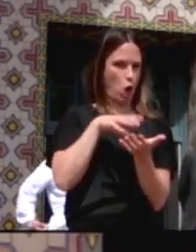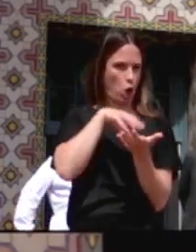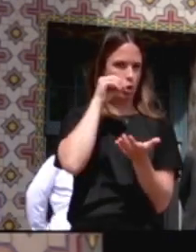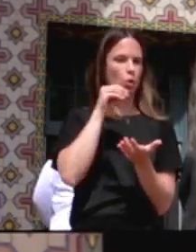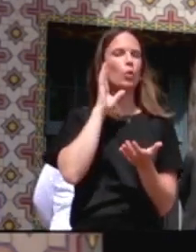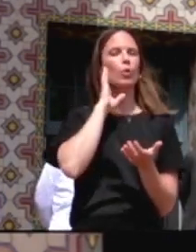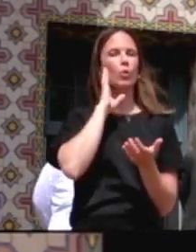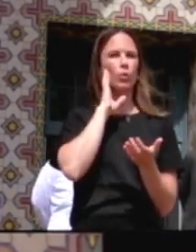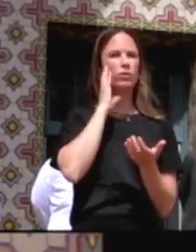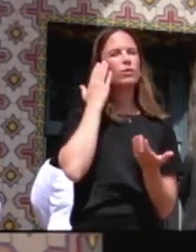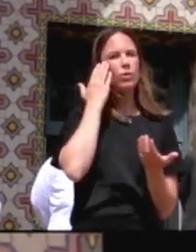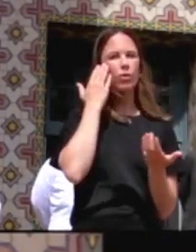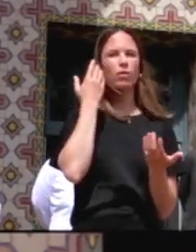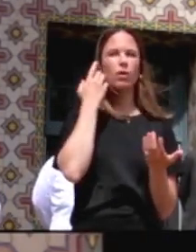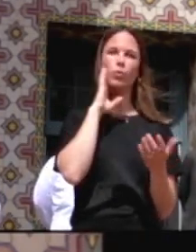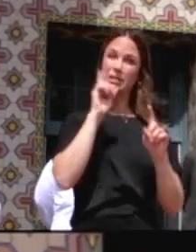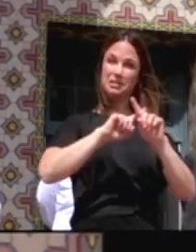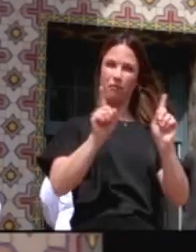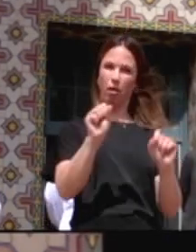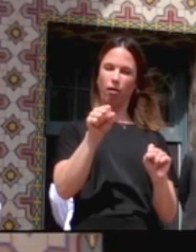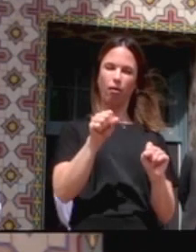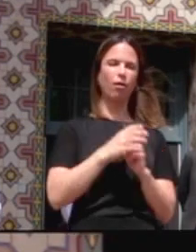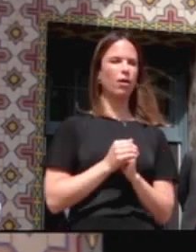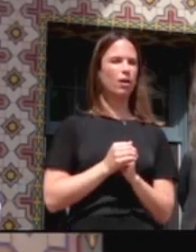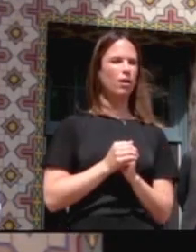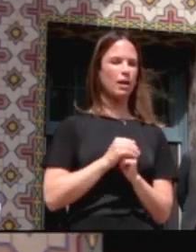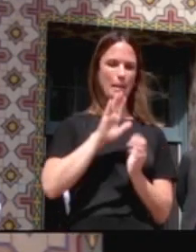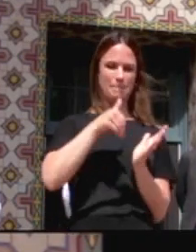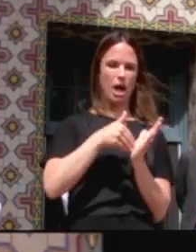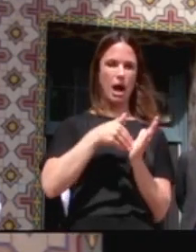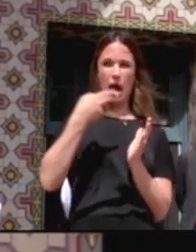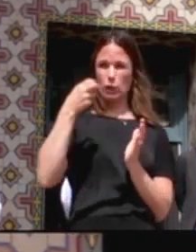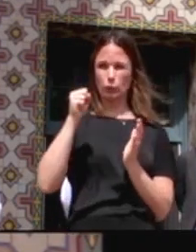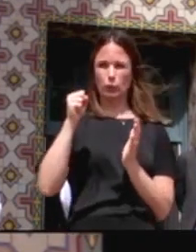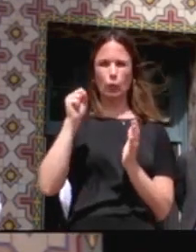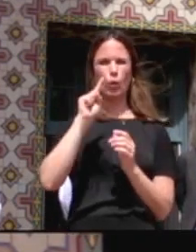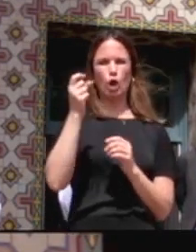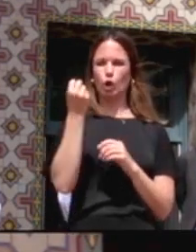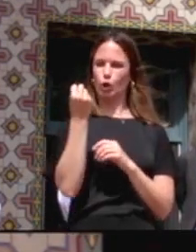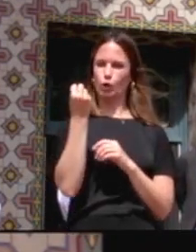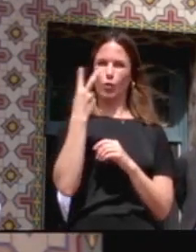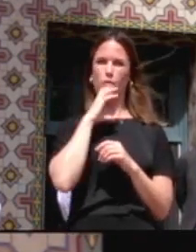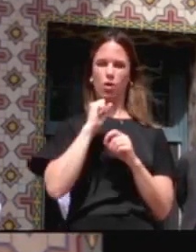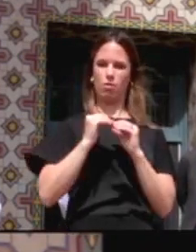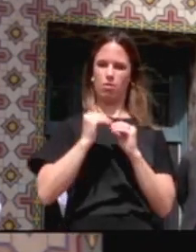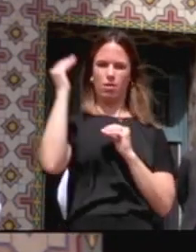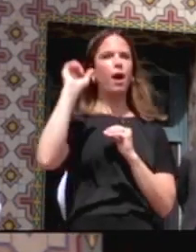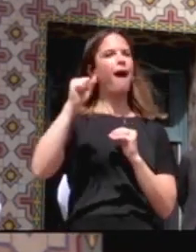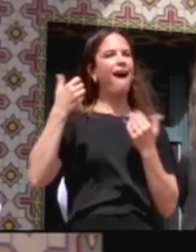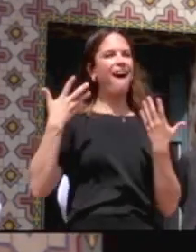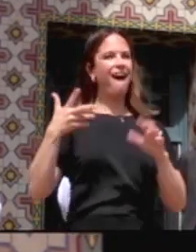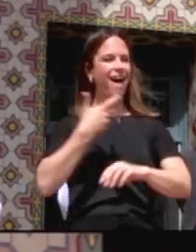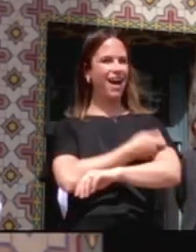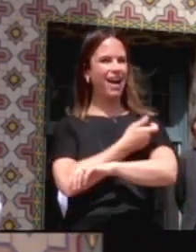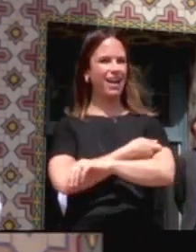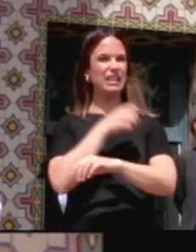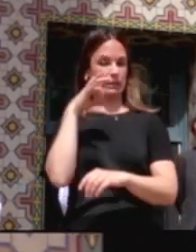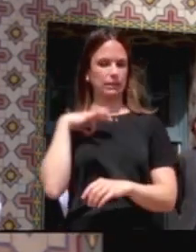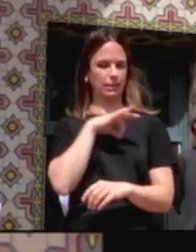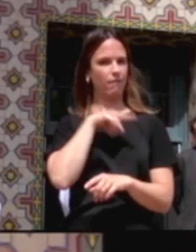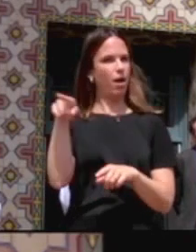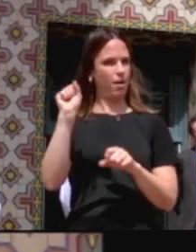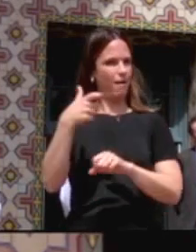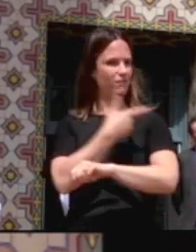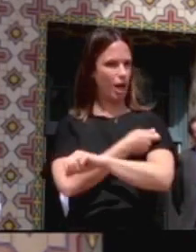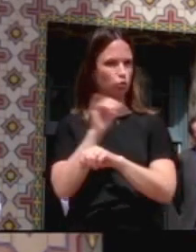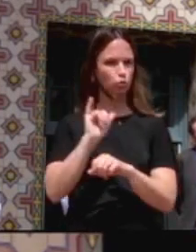will be, especially in, it will be different for middle and high schools where our 12-year-olds and above now can be vaccinated, and all the staff in those settings can also be